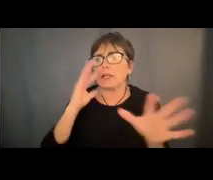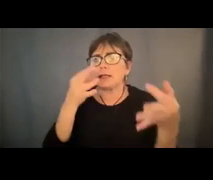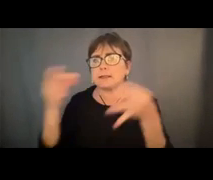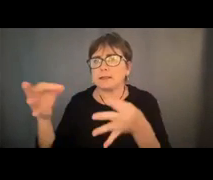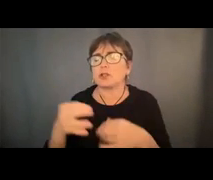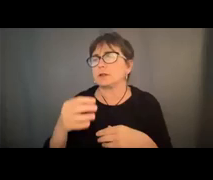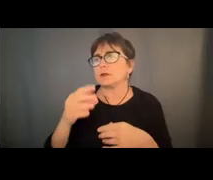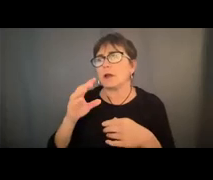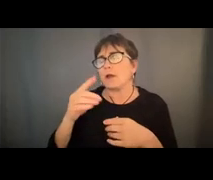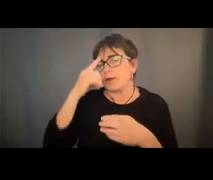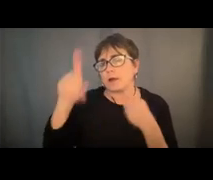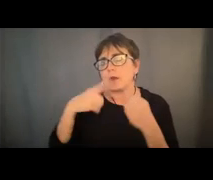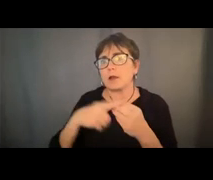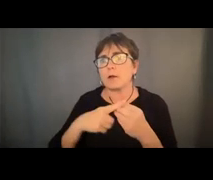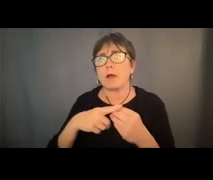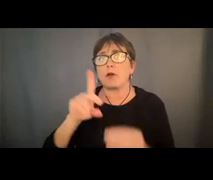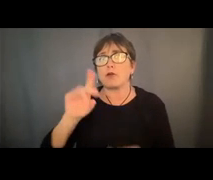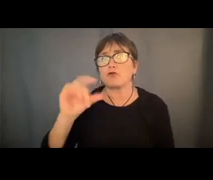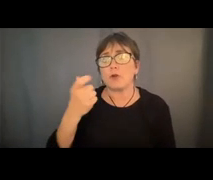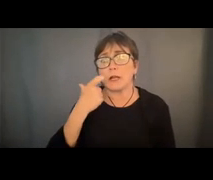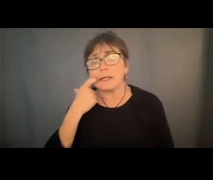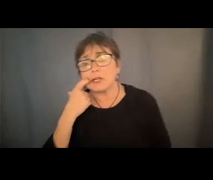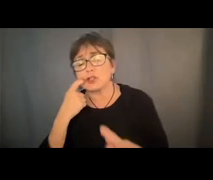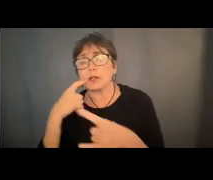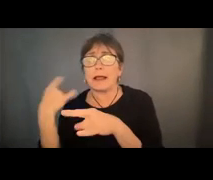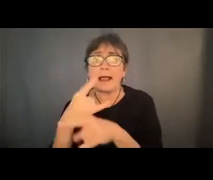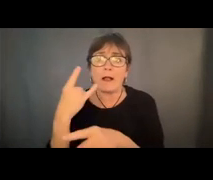alcohol, how to avoid it, prevent it, but how to get help.